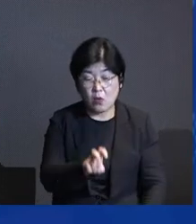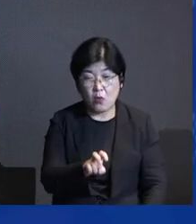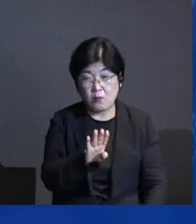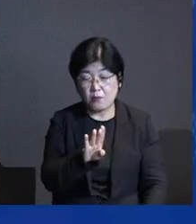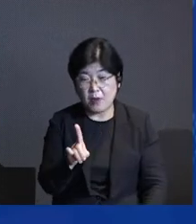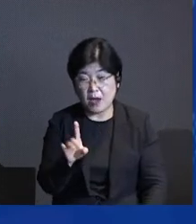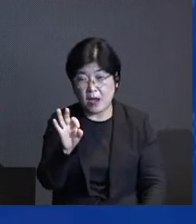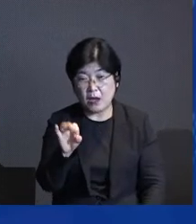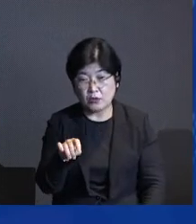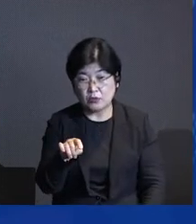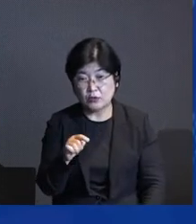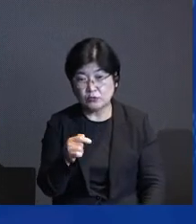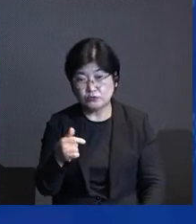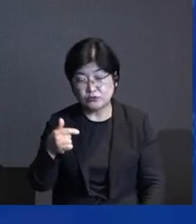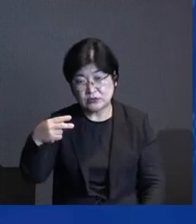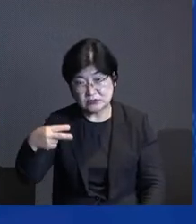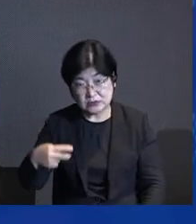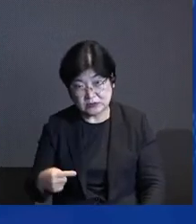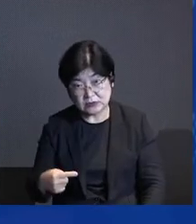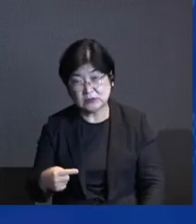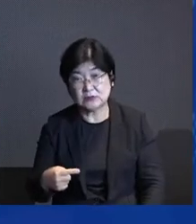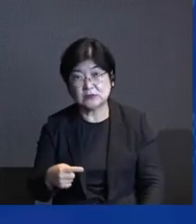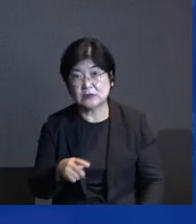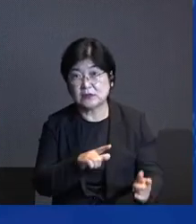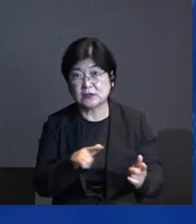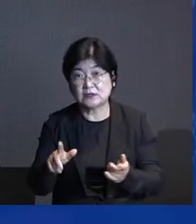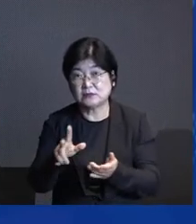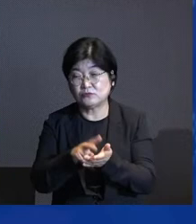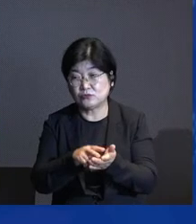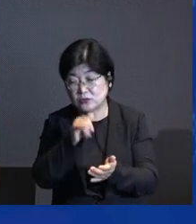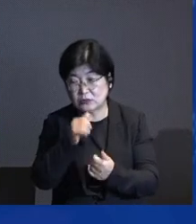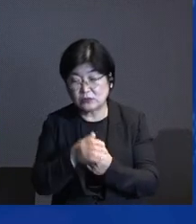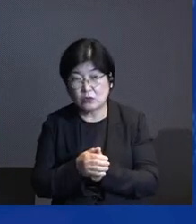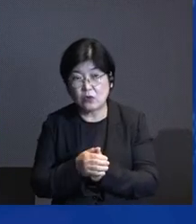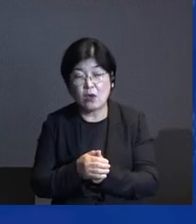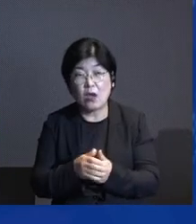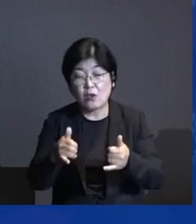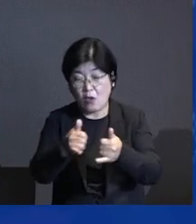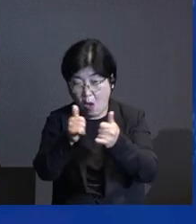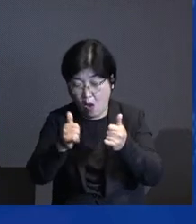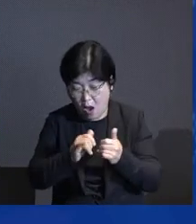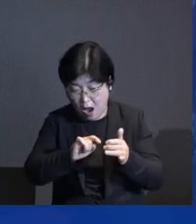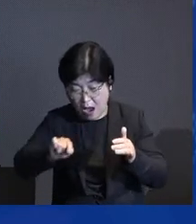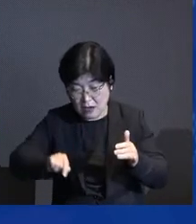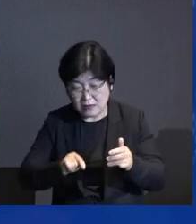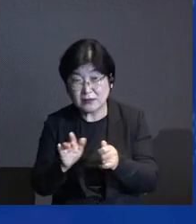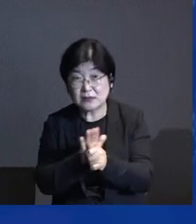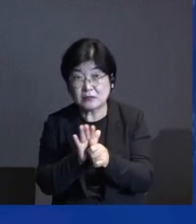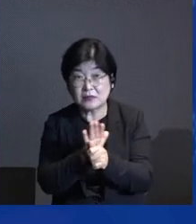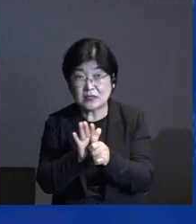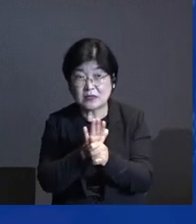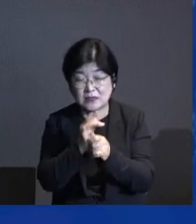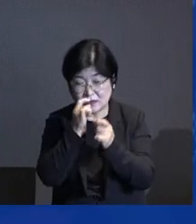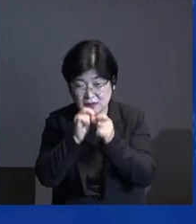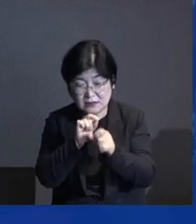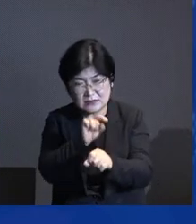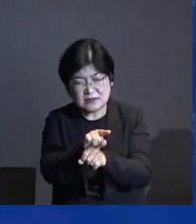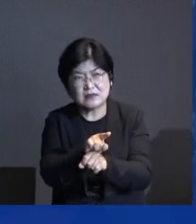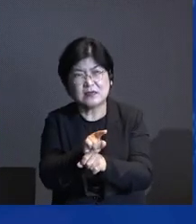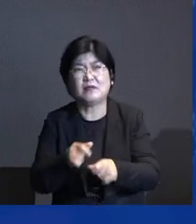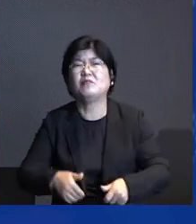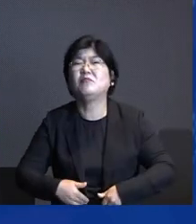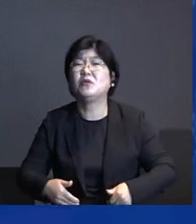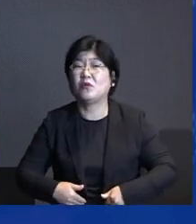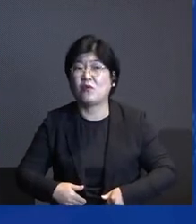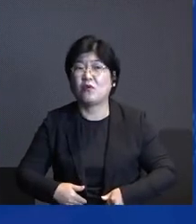the staff who work in the community, they are not be able to classify clearly that who is